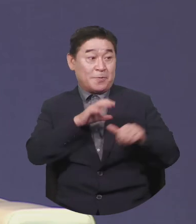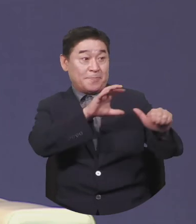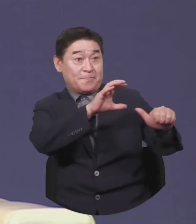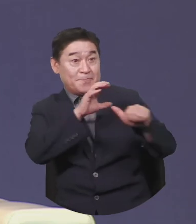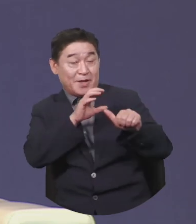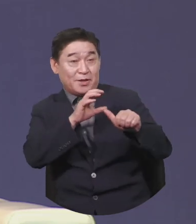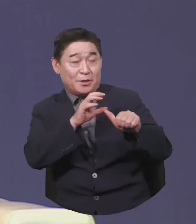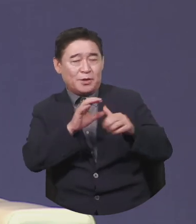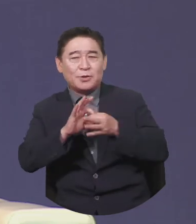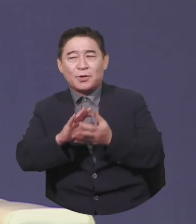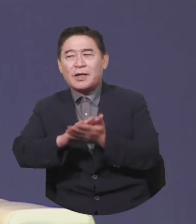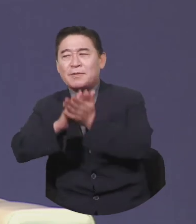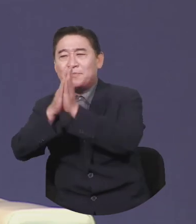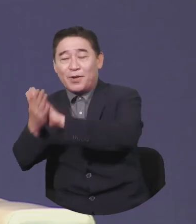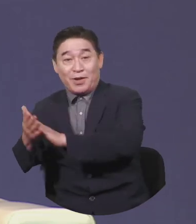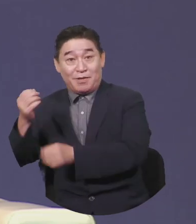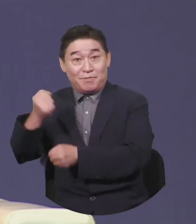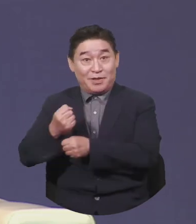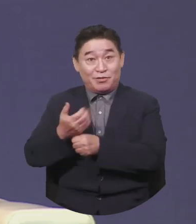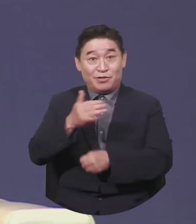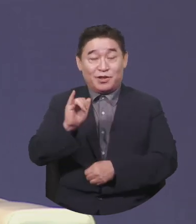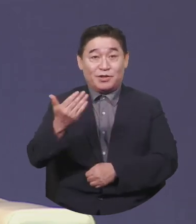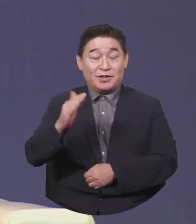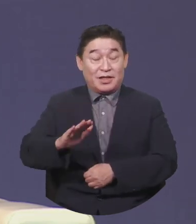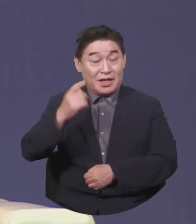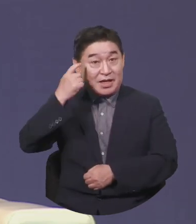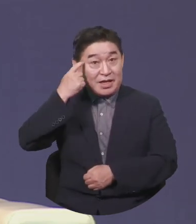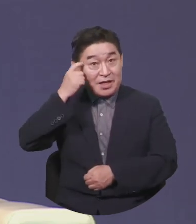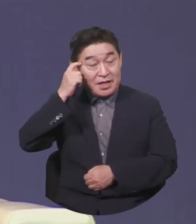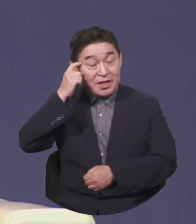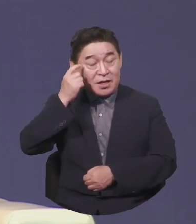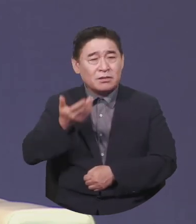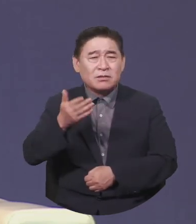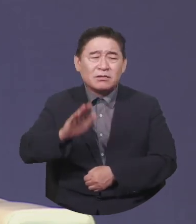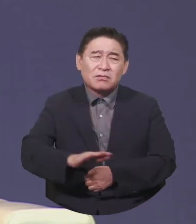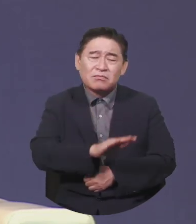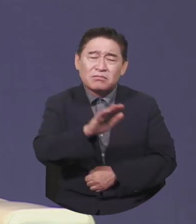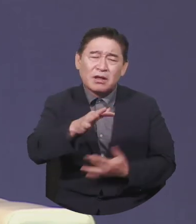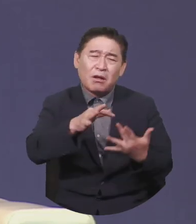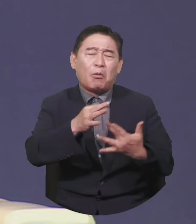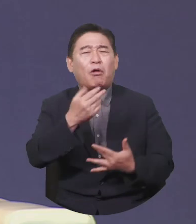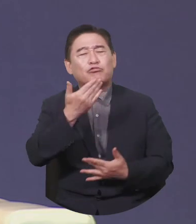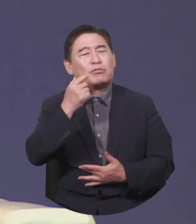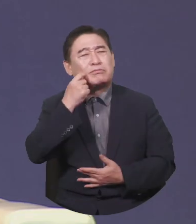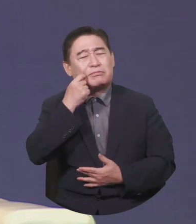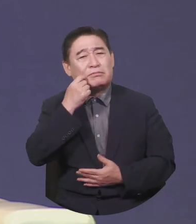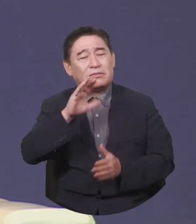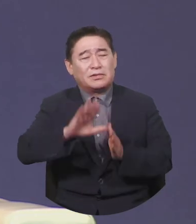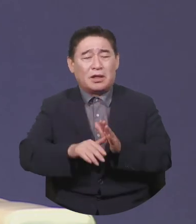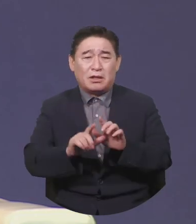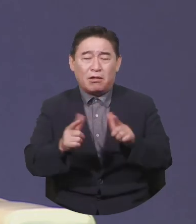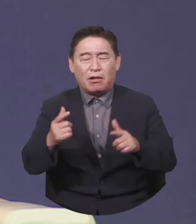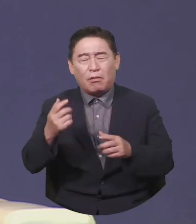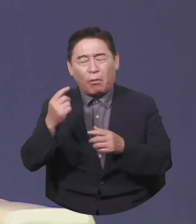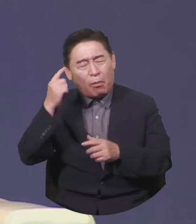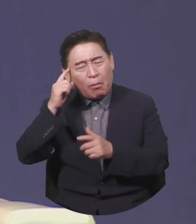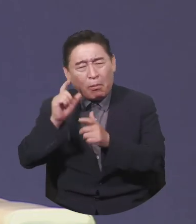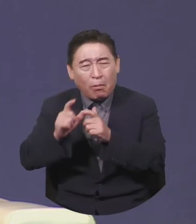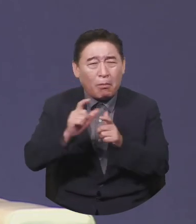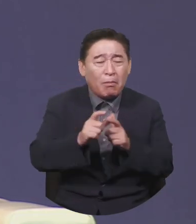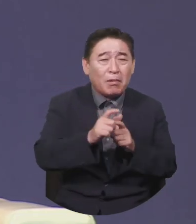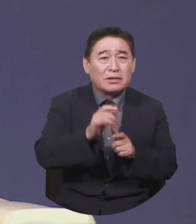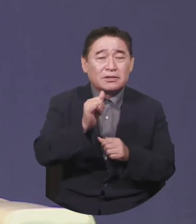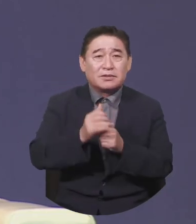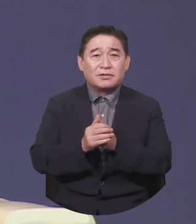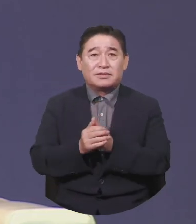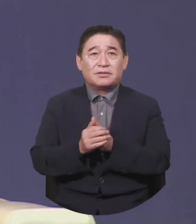innovation. When we don't have a choice, we do a lot of things. We are now having hybrid and virtual events all